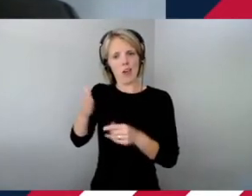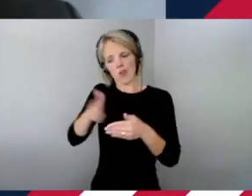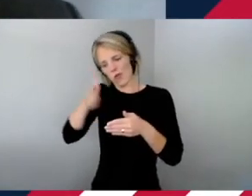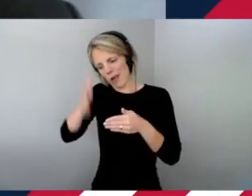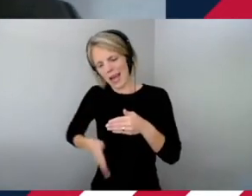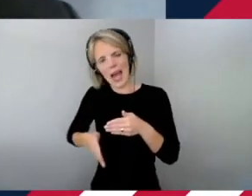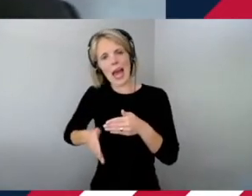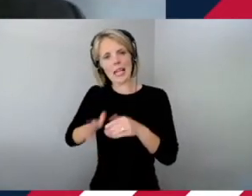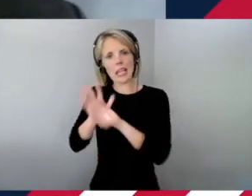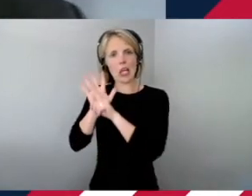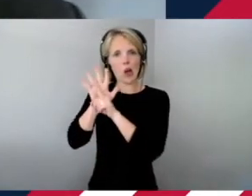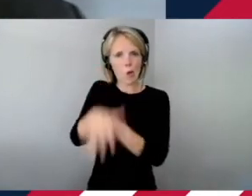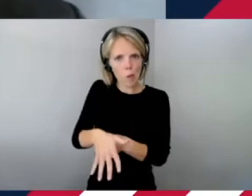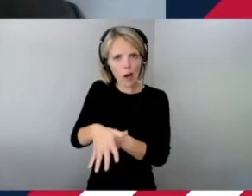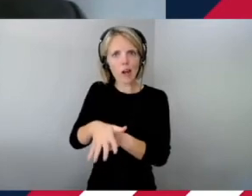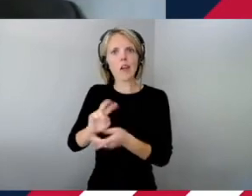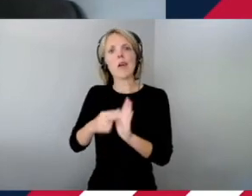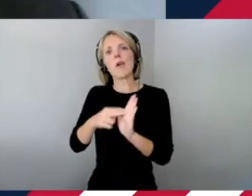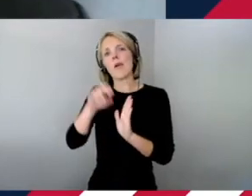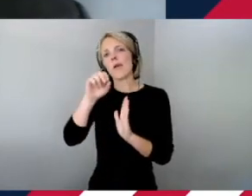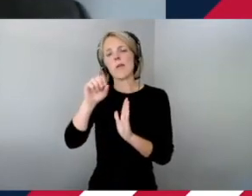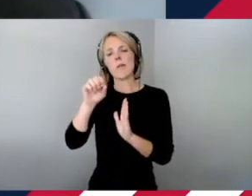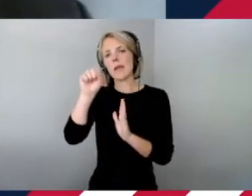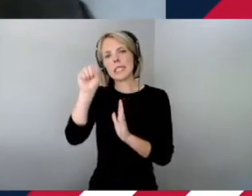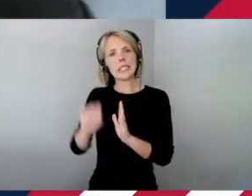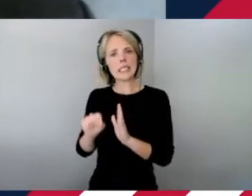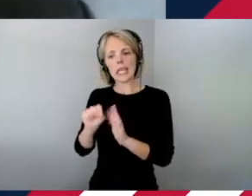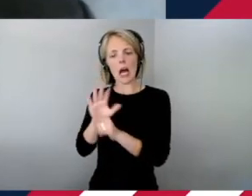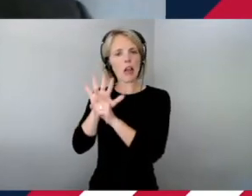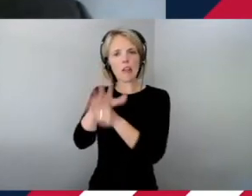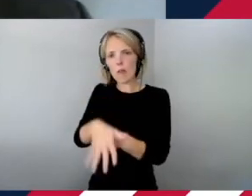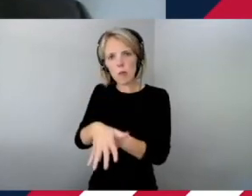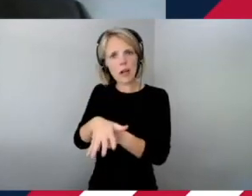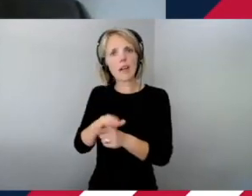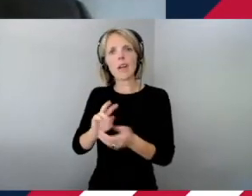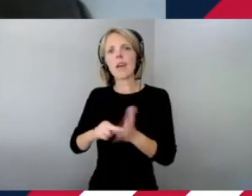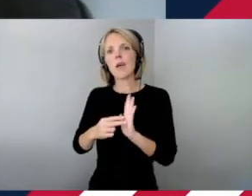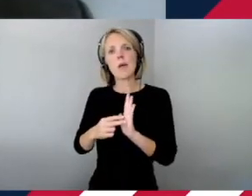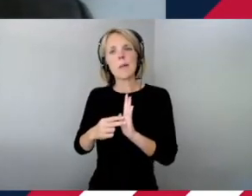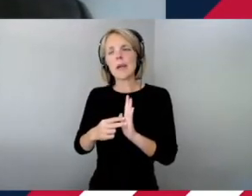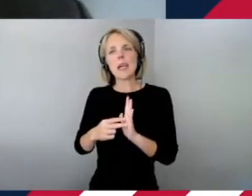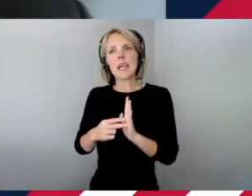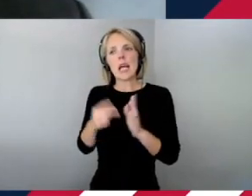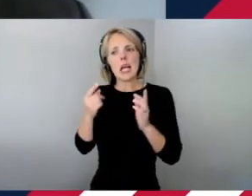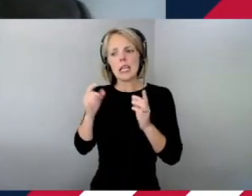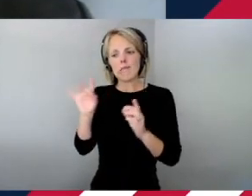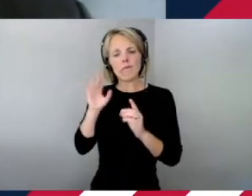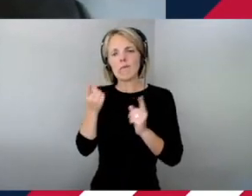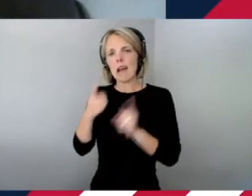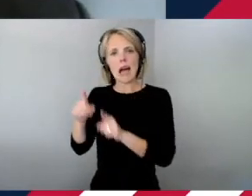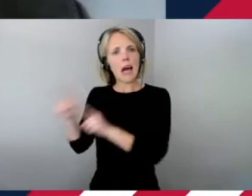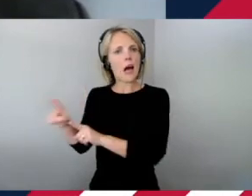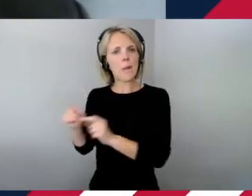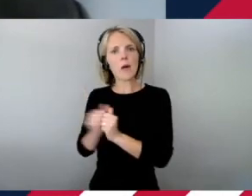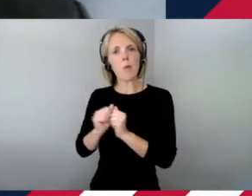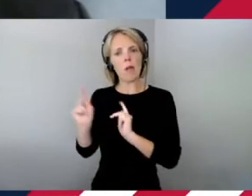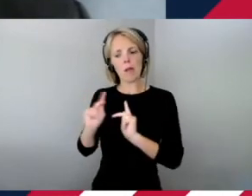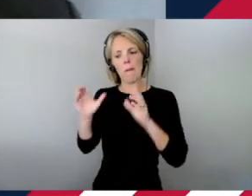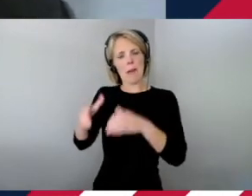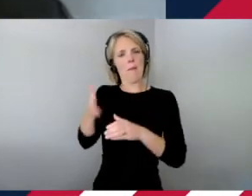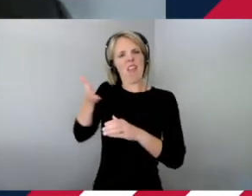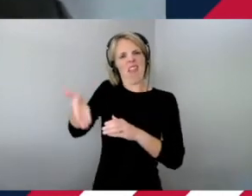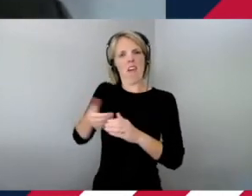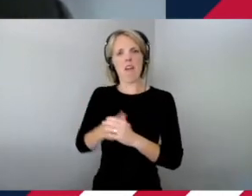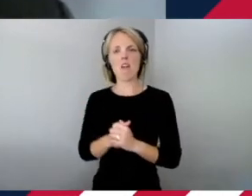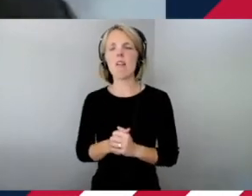oppression, the South Africa-like oppression that was being imposed on the population there.